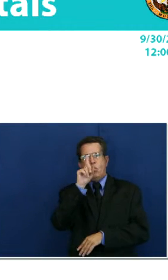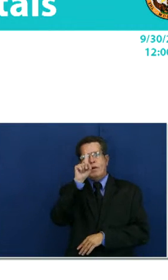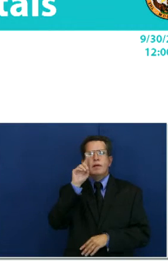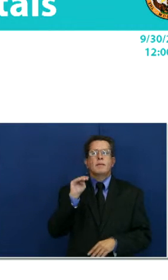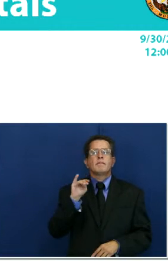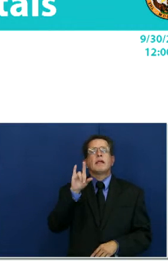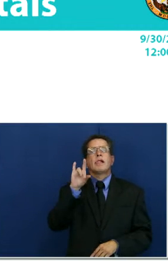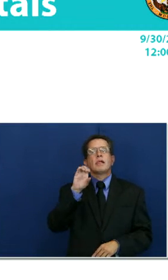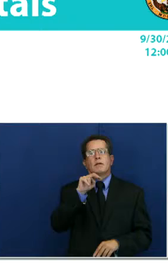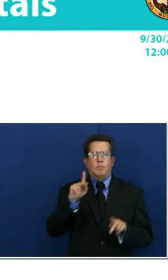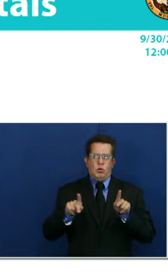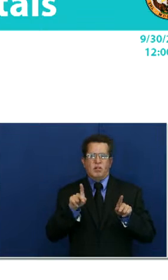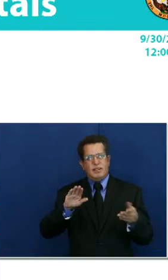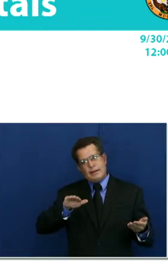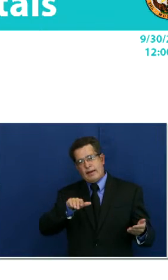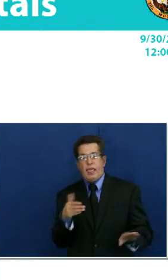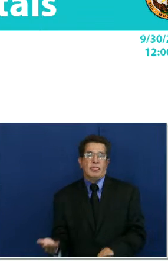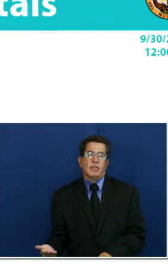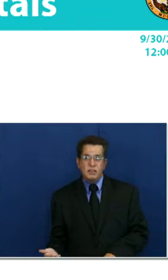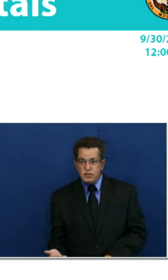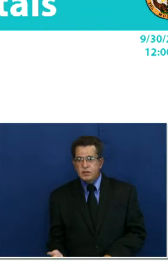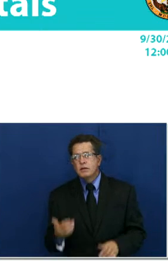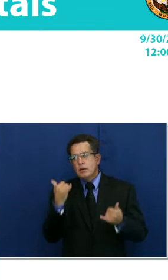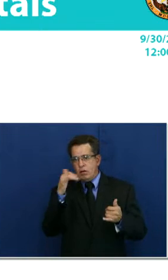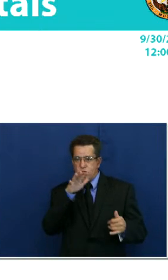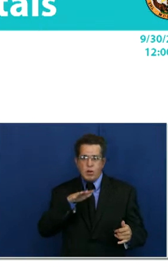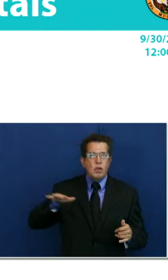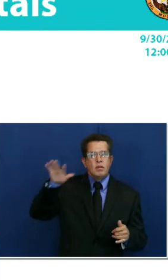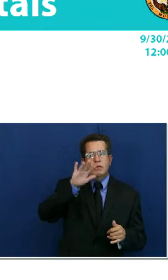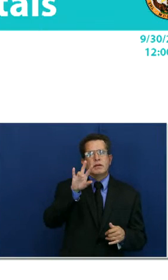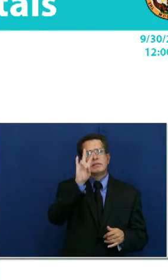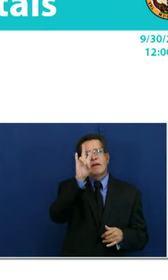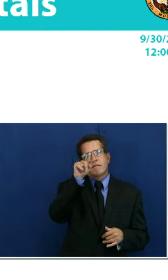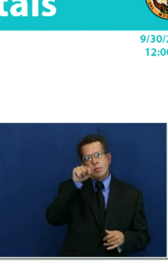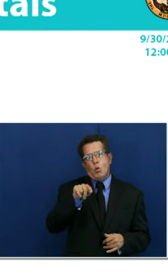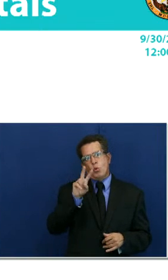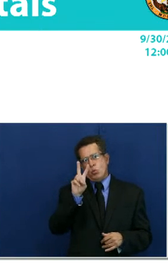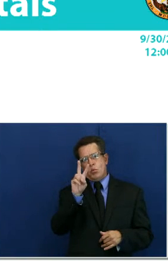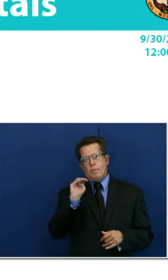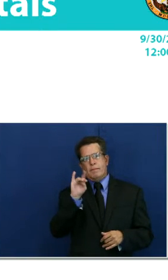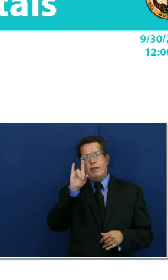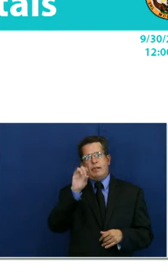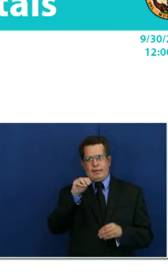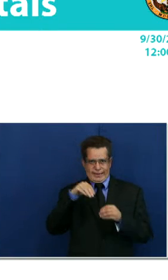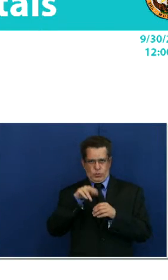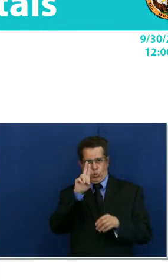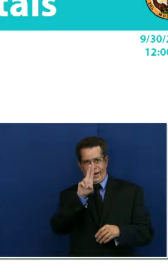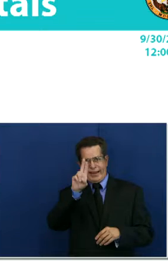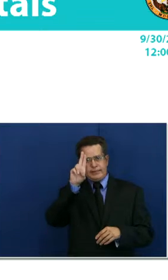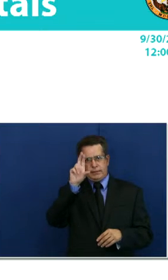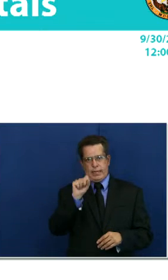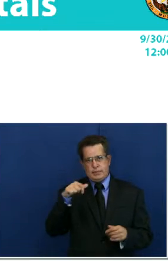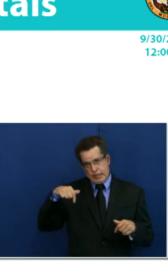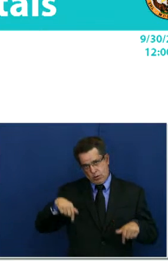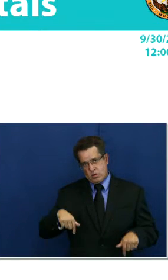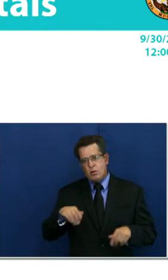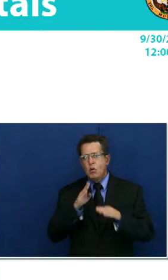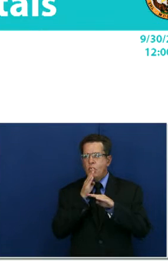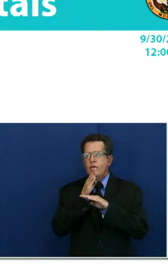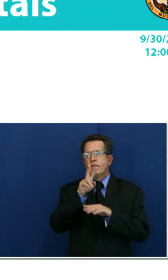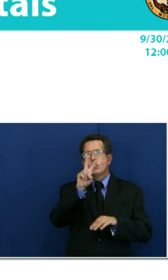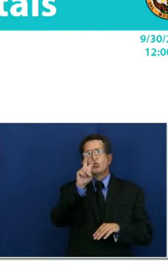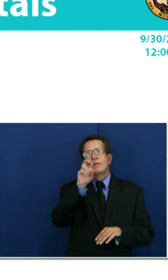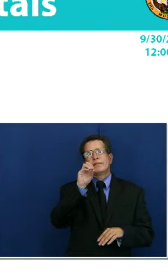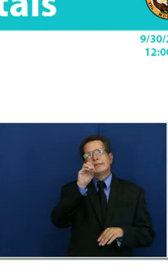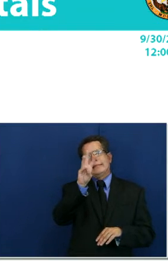deaths. Nationwide, there are over 7.2 million cases, which includes over 206,000 deaths.